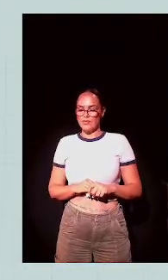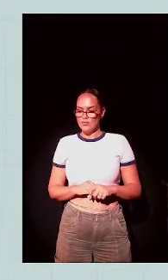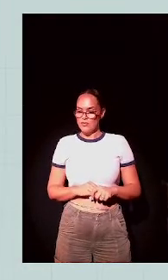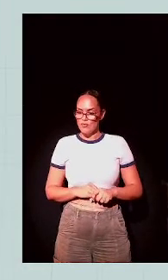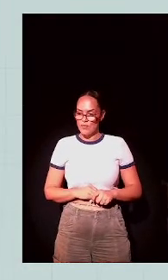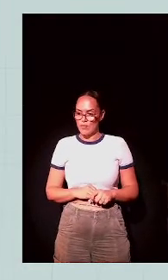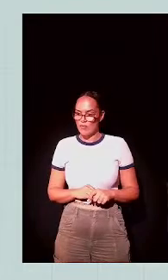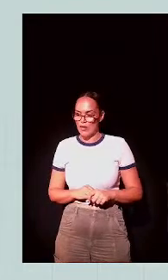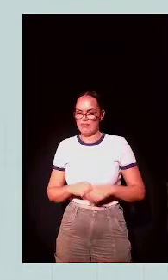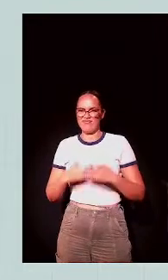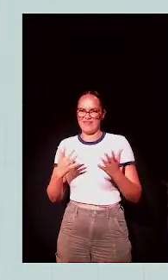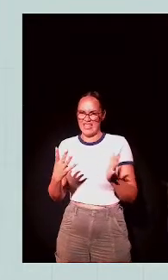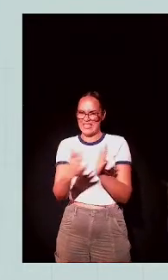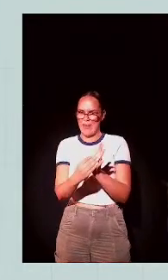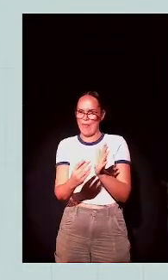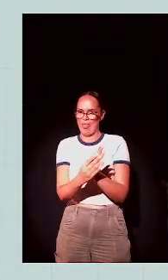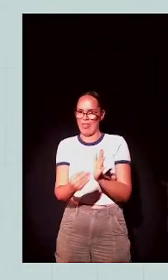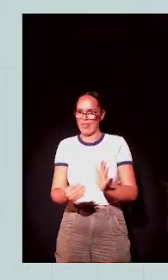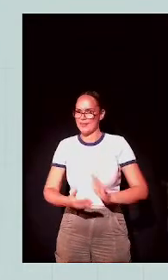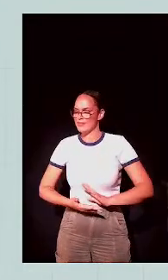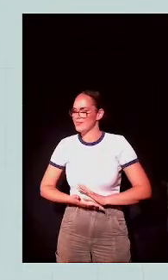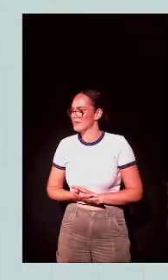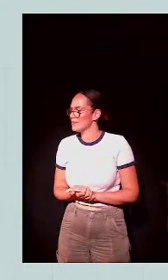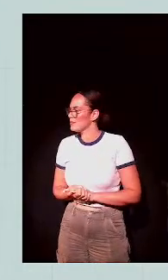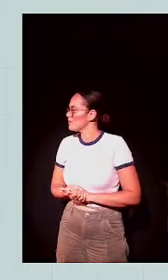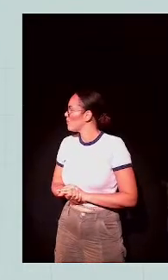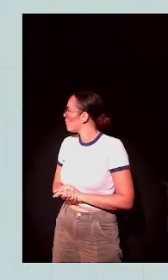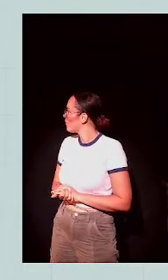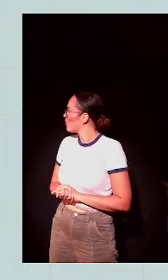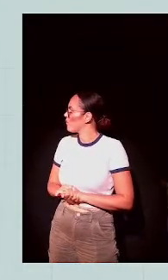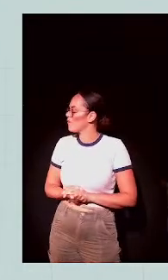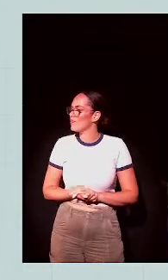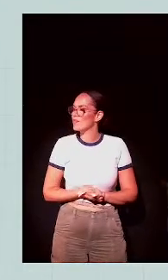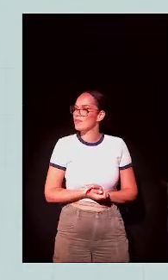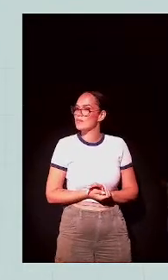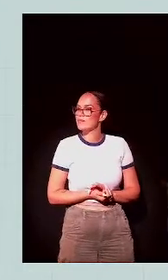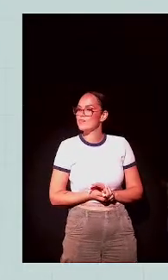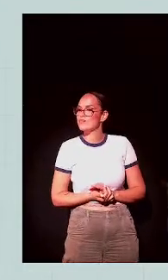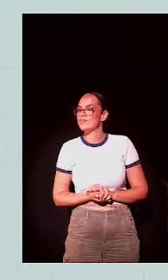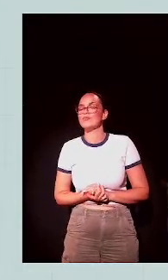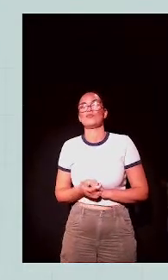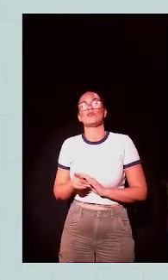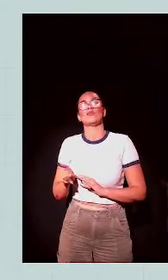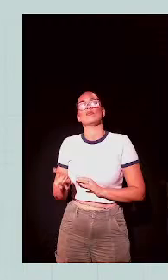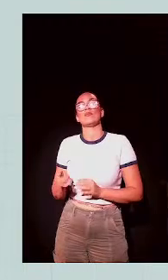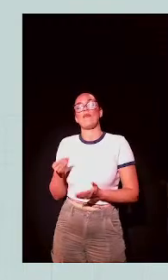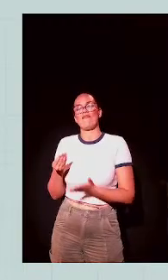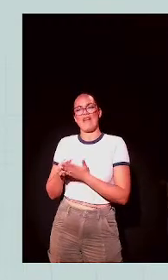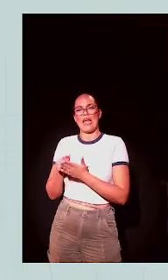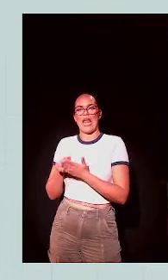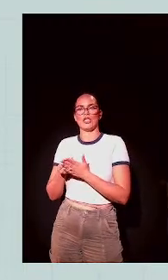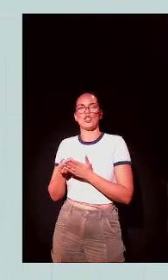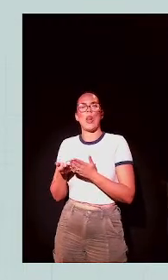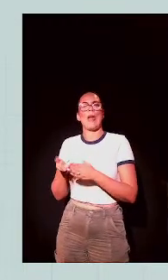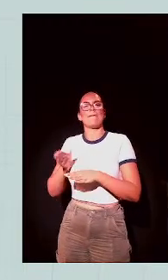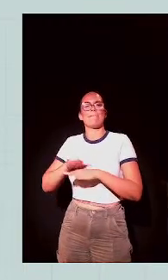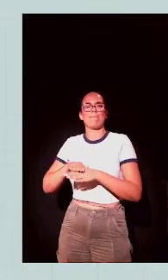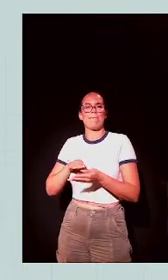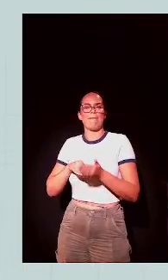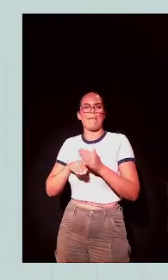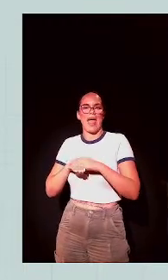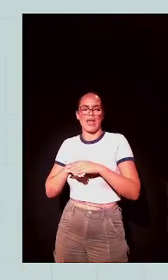So to give you an example of how that might look in terms of an actual patch, I'd argue that the